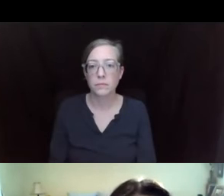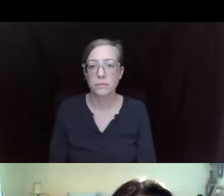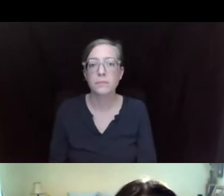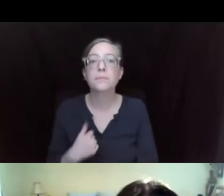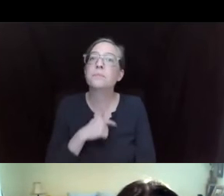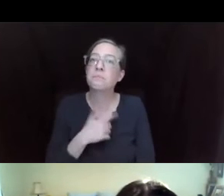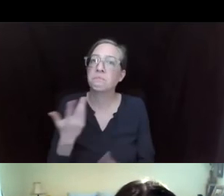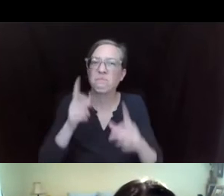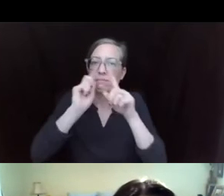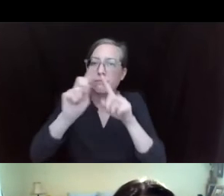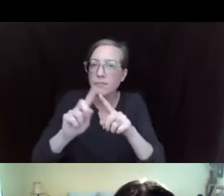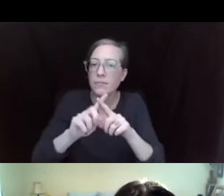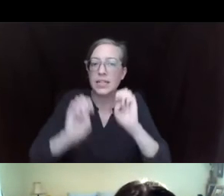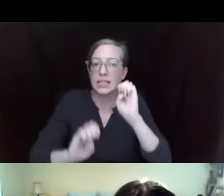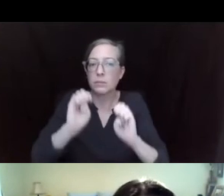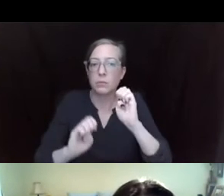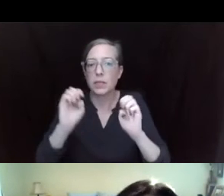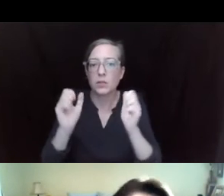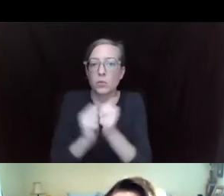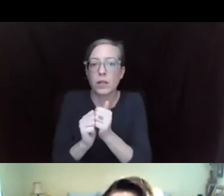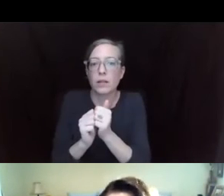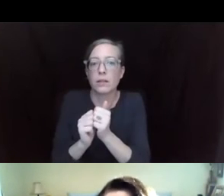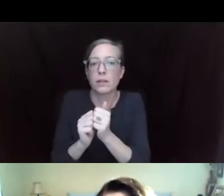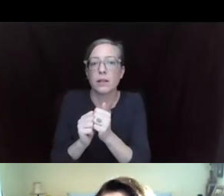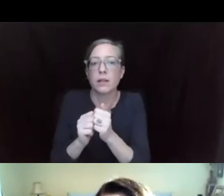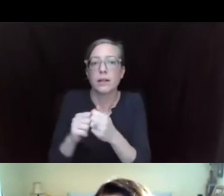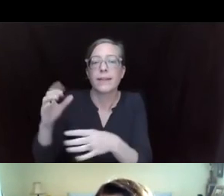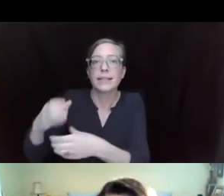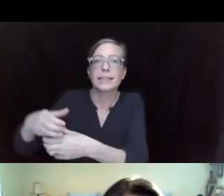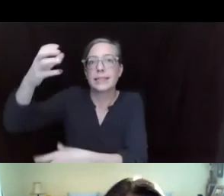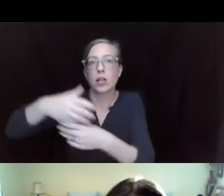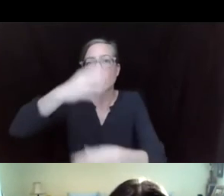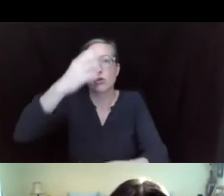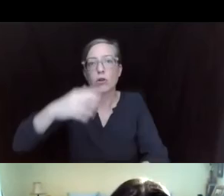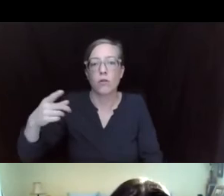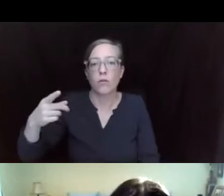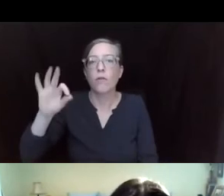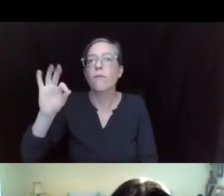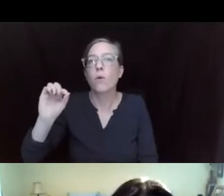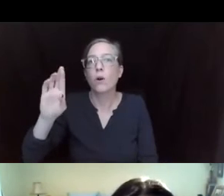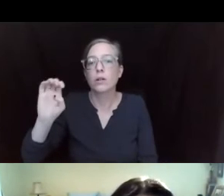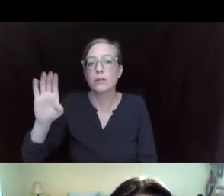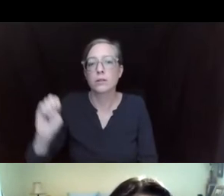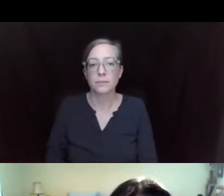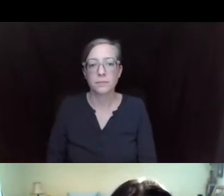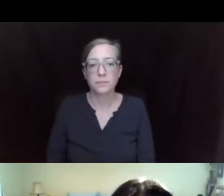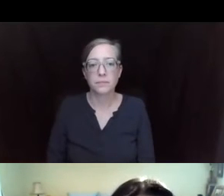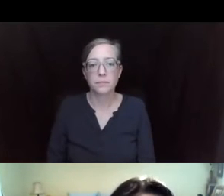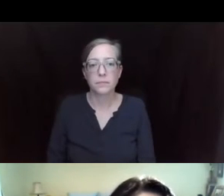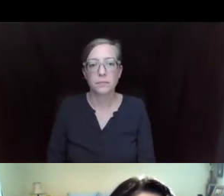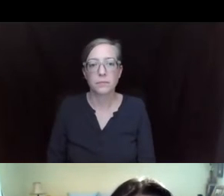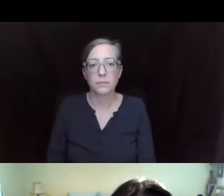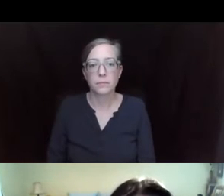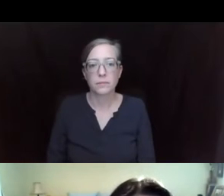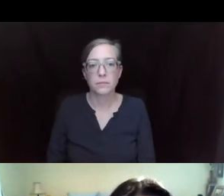poles, and you can see I did, what I did is my students that are amazing did E.